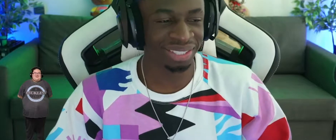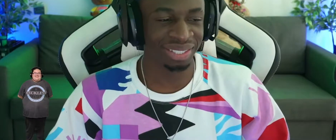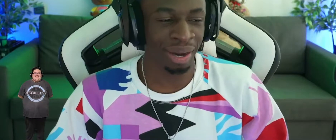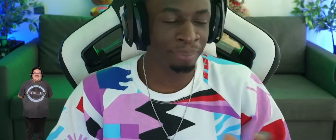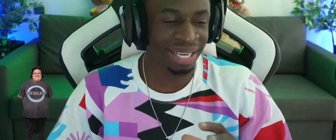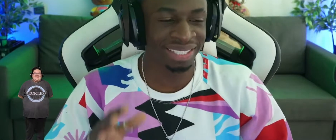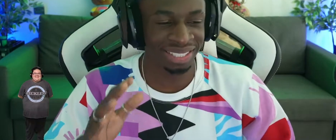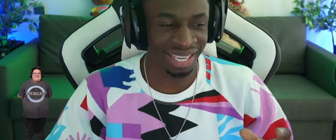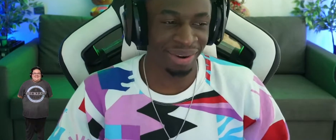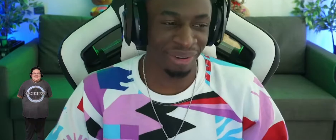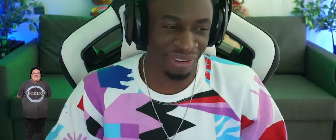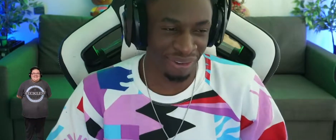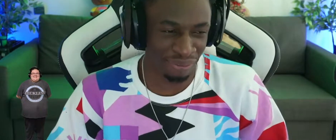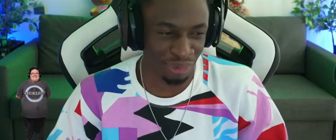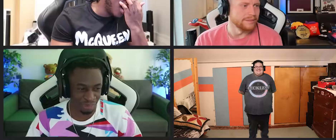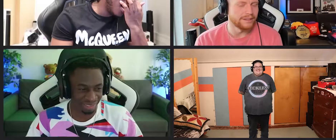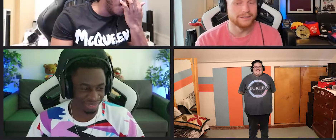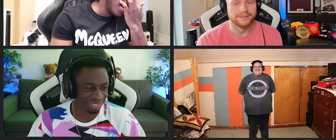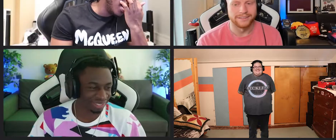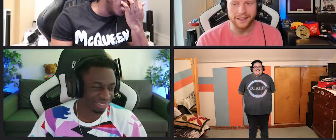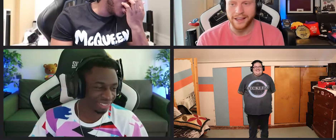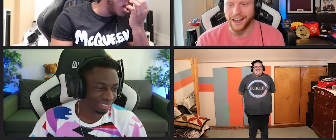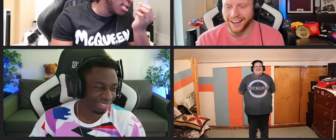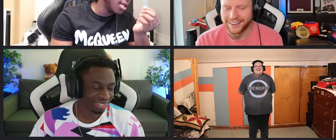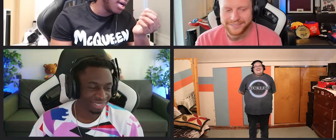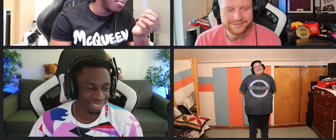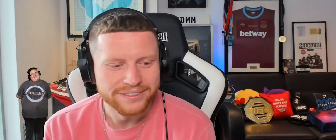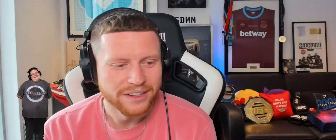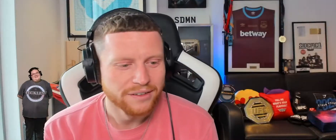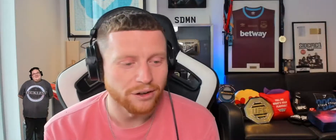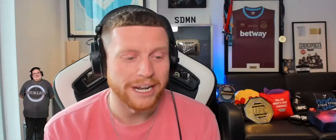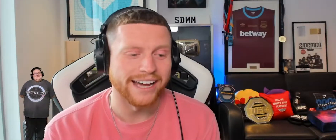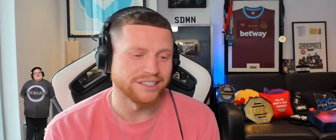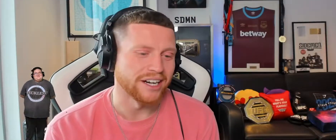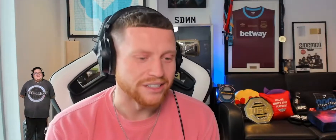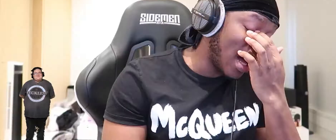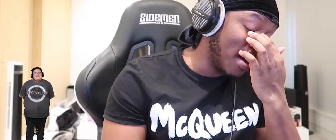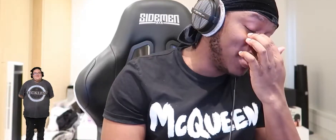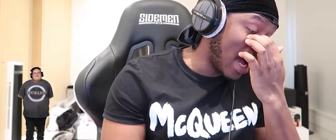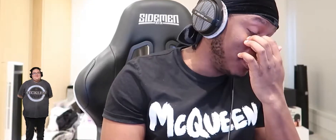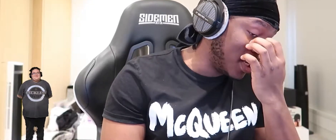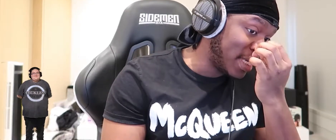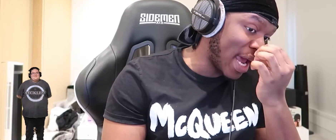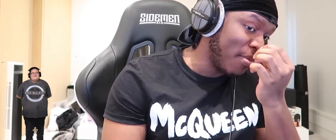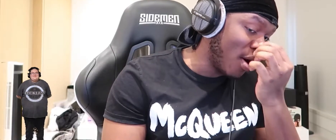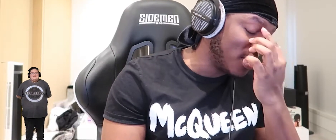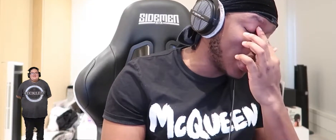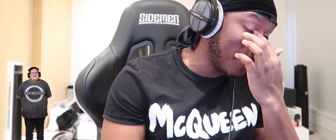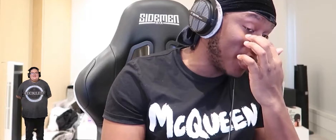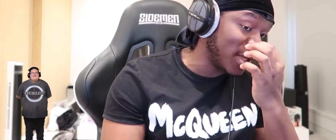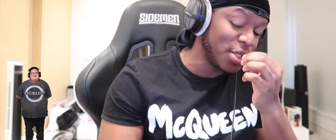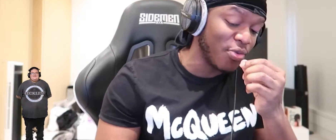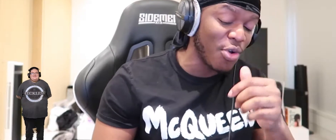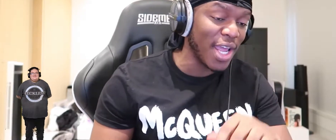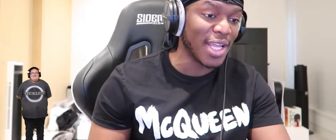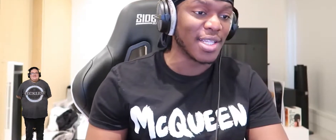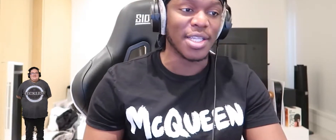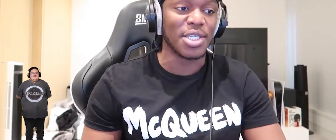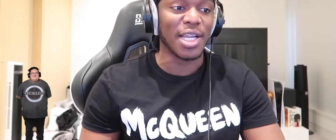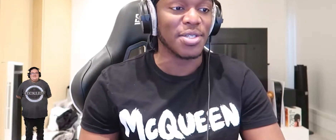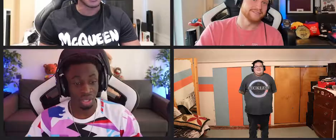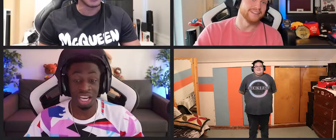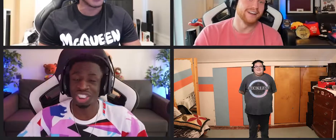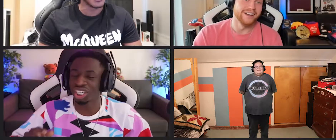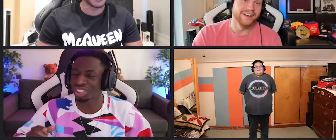The hydraulic. I'm balancing it out. 4 minute video. Man. Oh, 4 minute, 8 seconds. I'm, for I'm just saying, bro, Side Plus is ruining